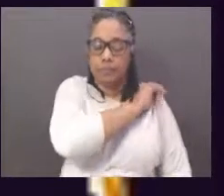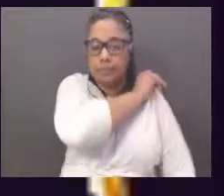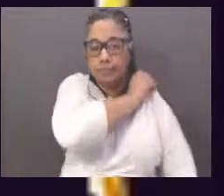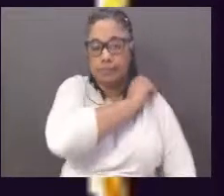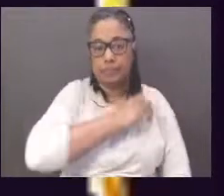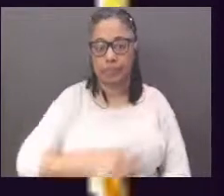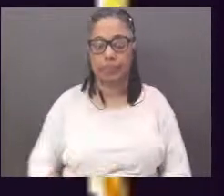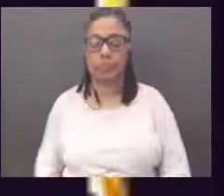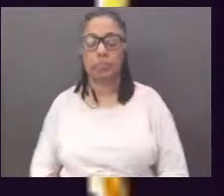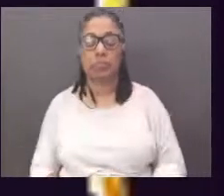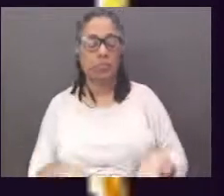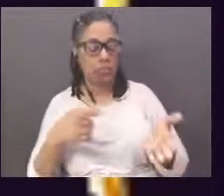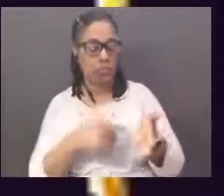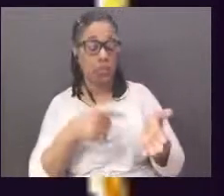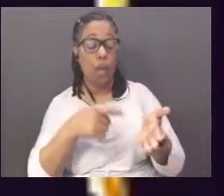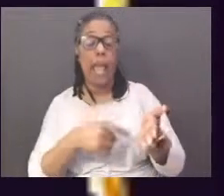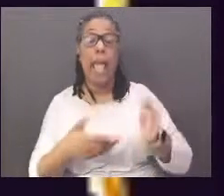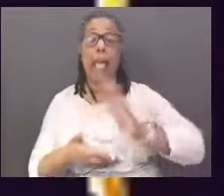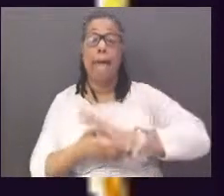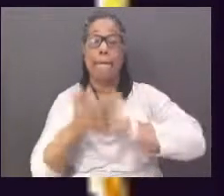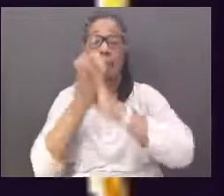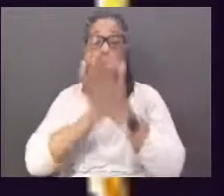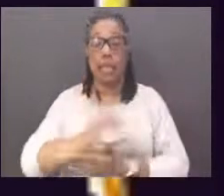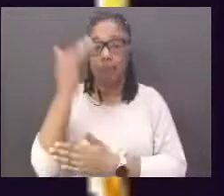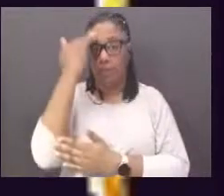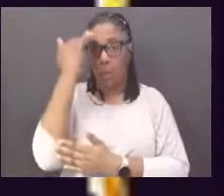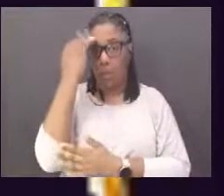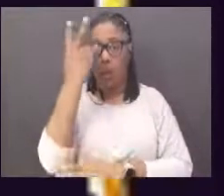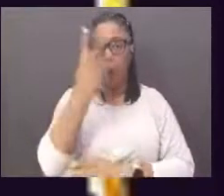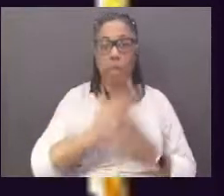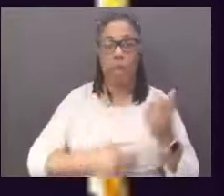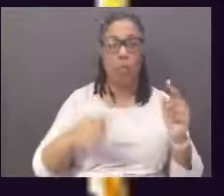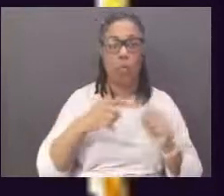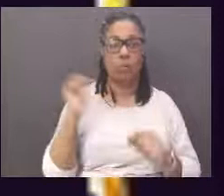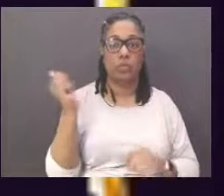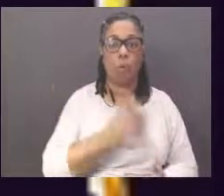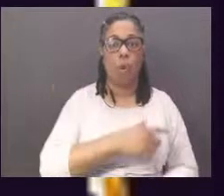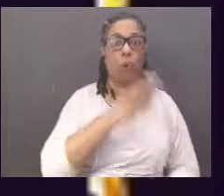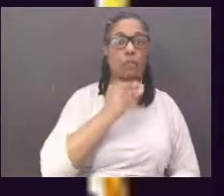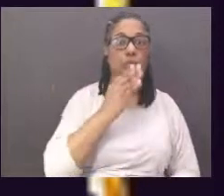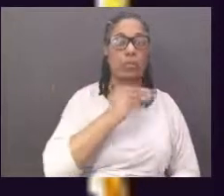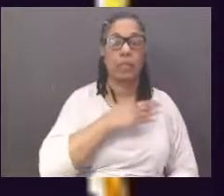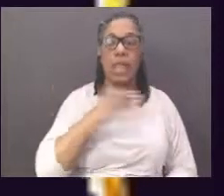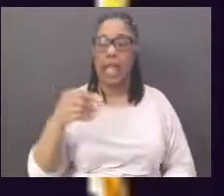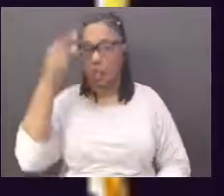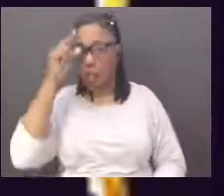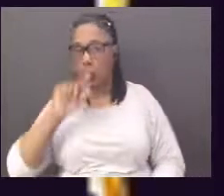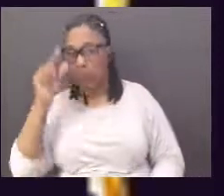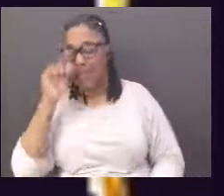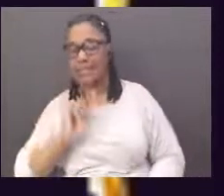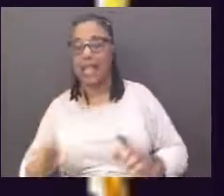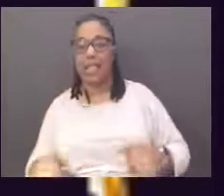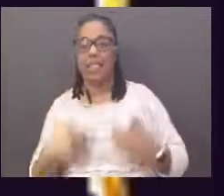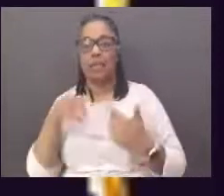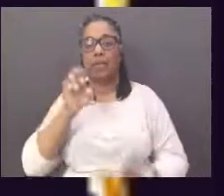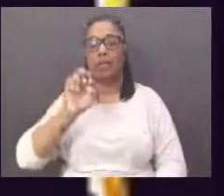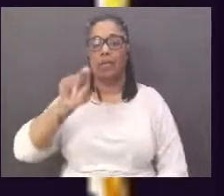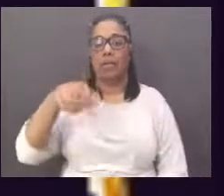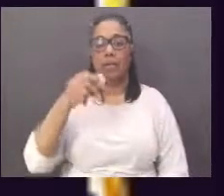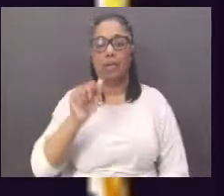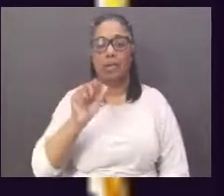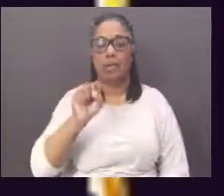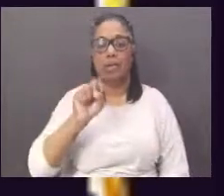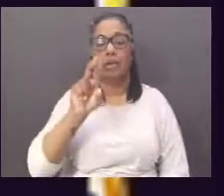this became known both to all Jews and Greeks dwelling in Ephesus. They talking about that